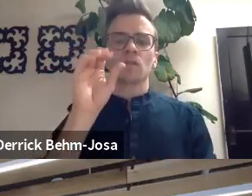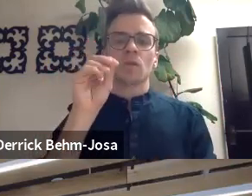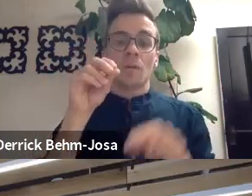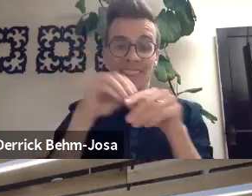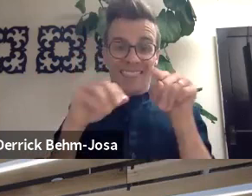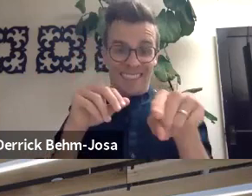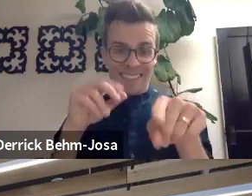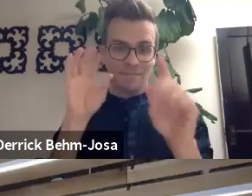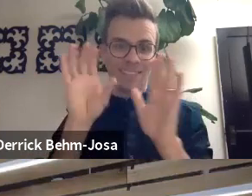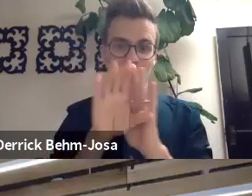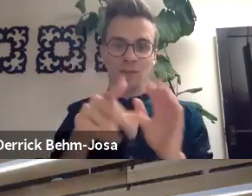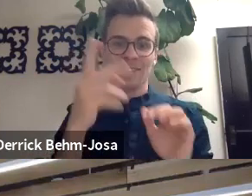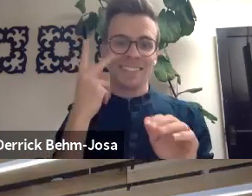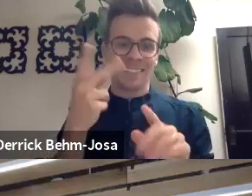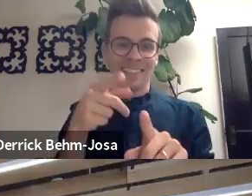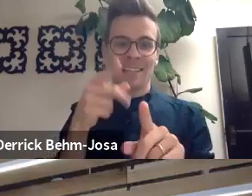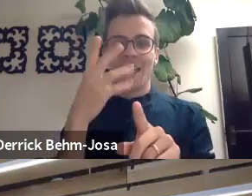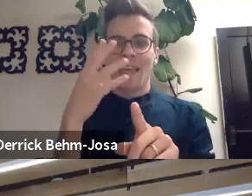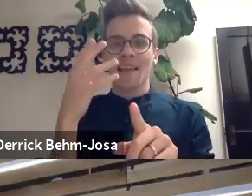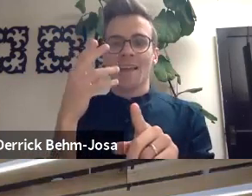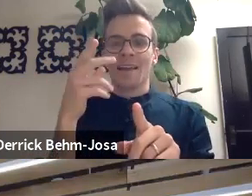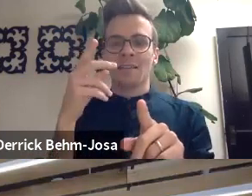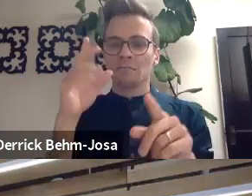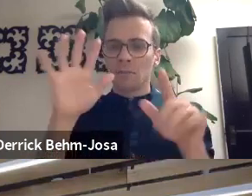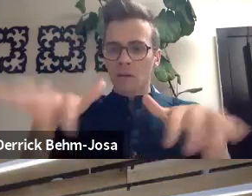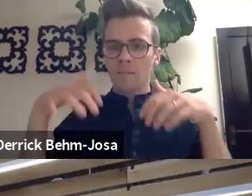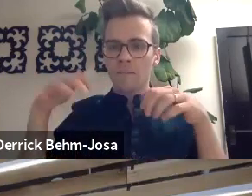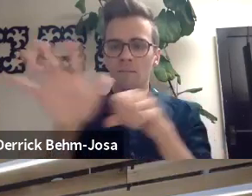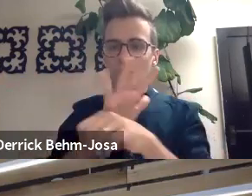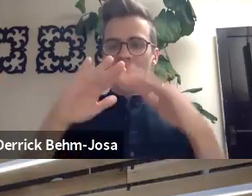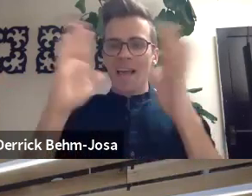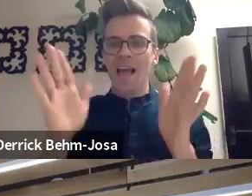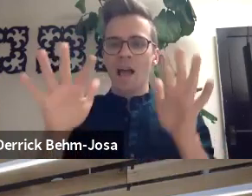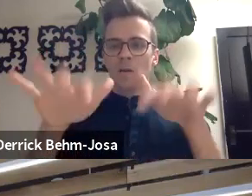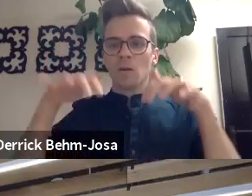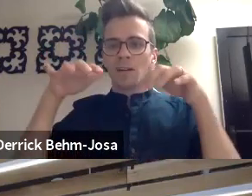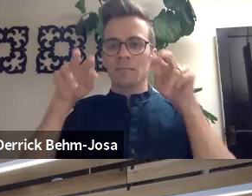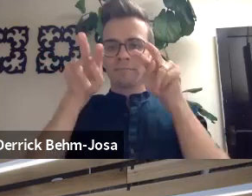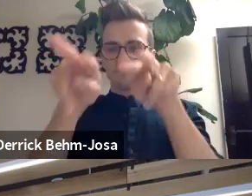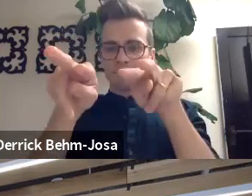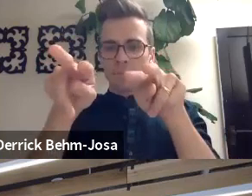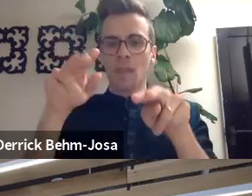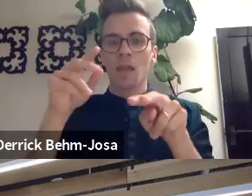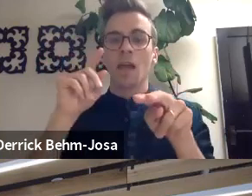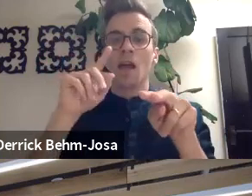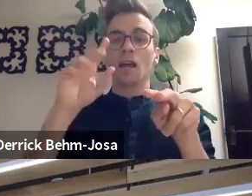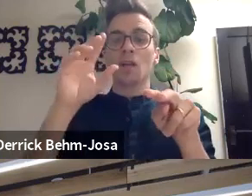particular square footage and that particular space was tough. But what you can see here in this video is an auditorium full of